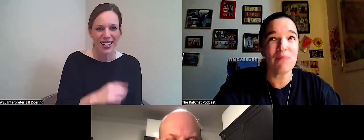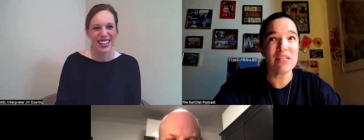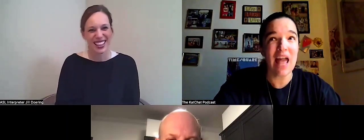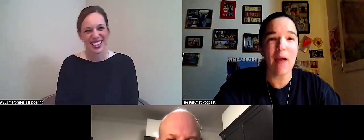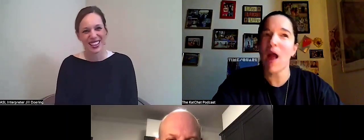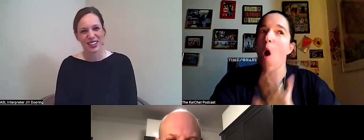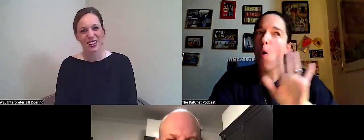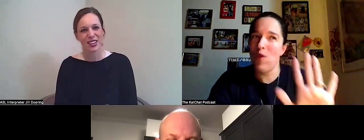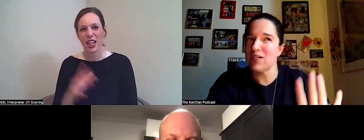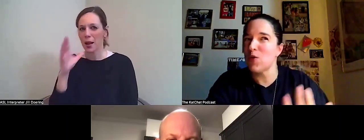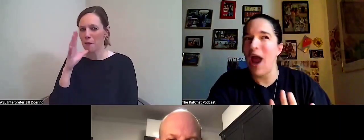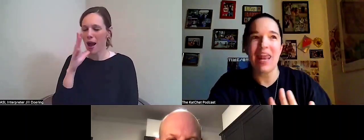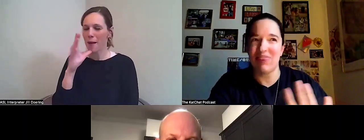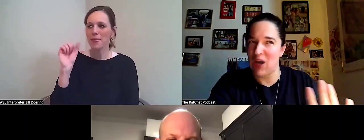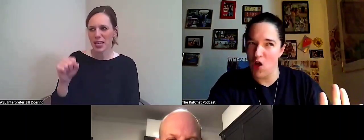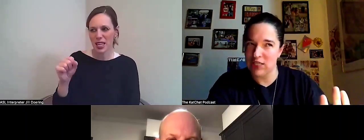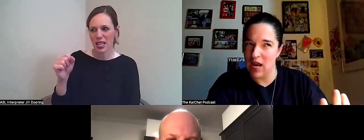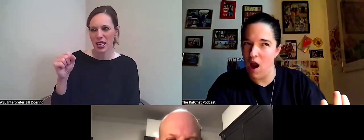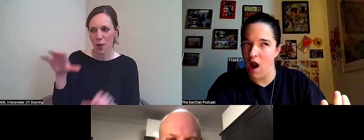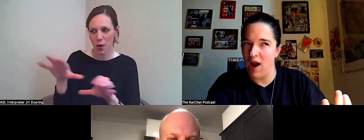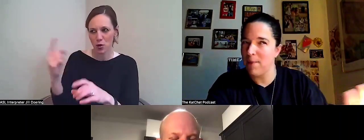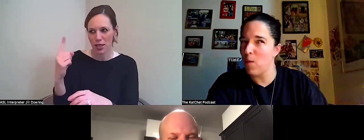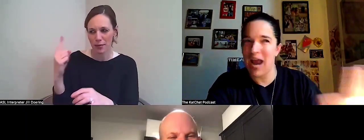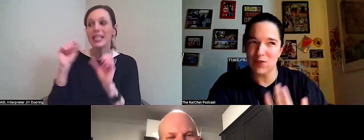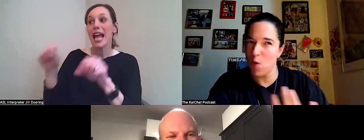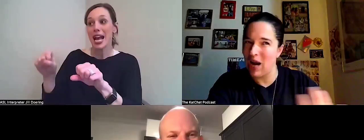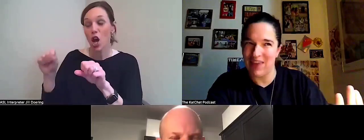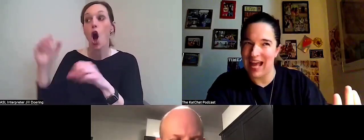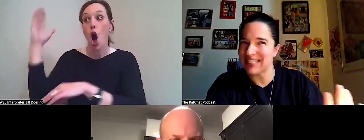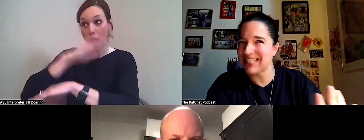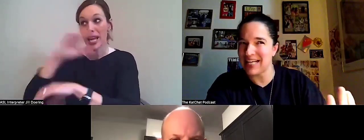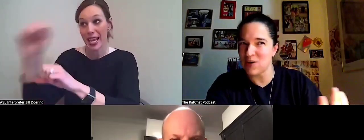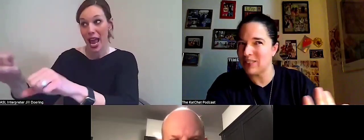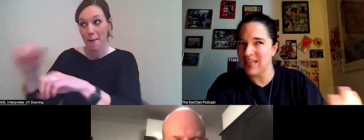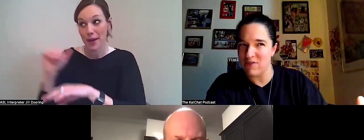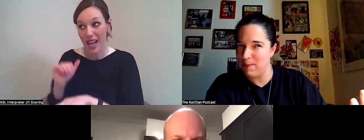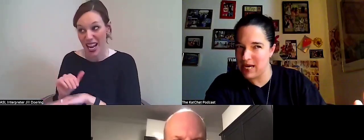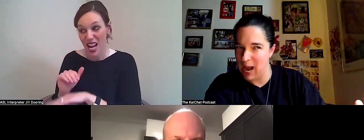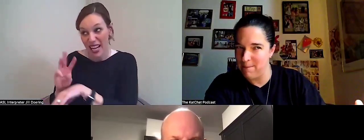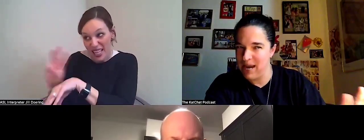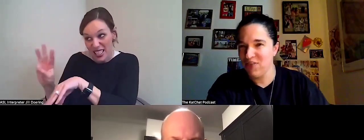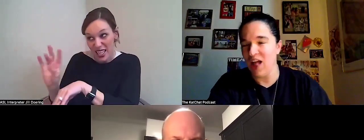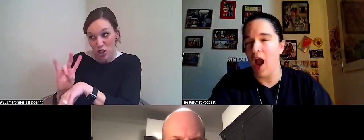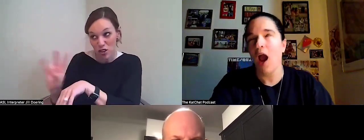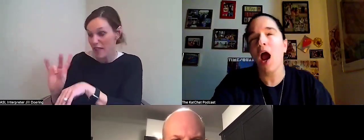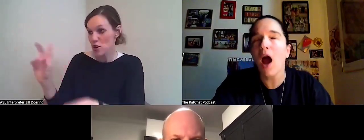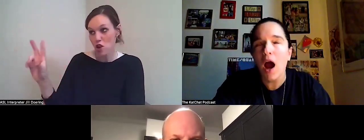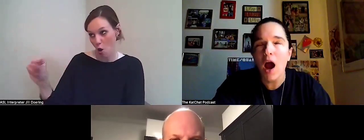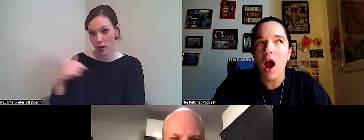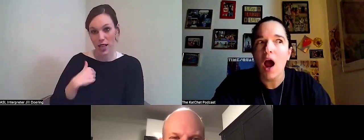we do something today? We can do anything all day long, but we can't do anything at 6 or 7 p.m.